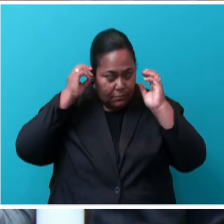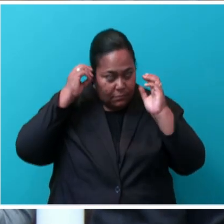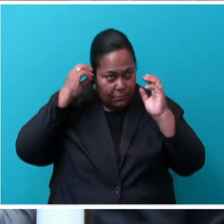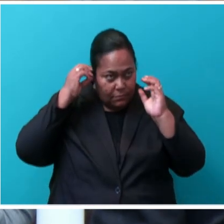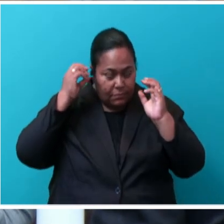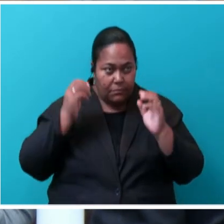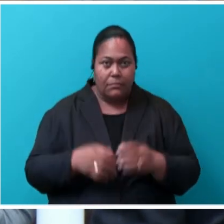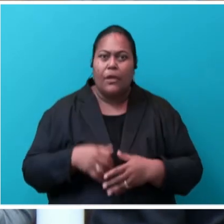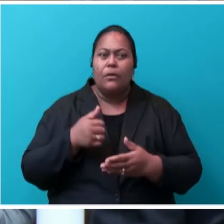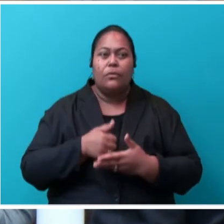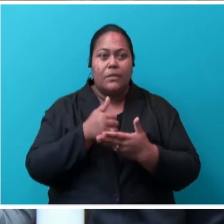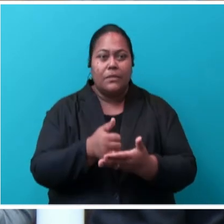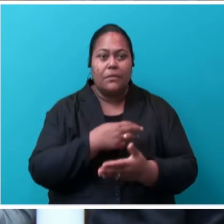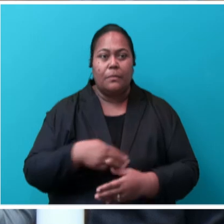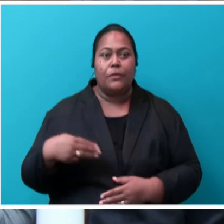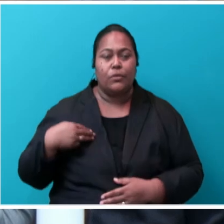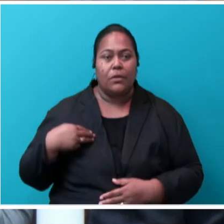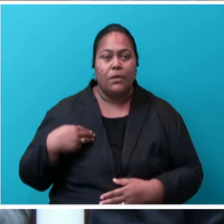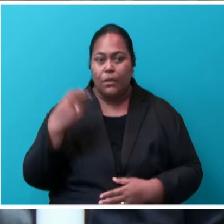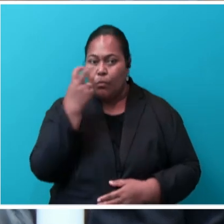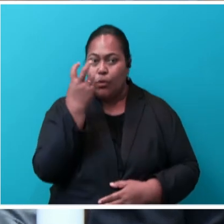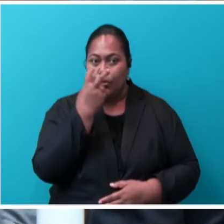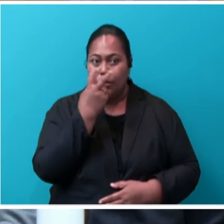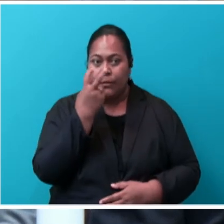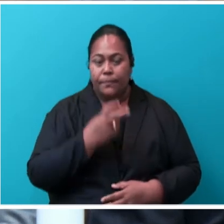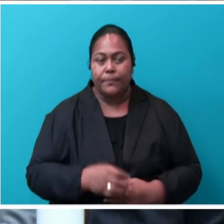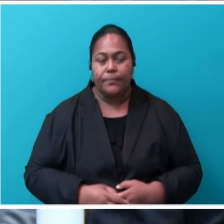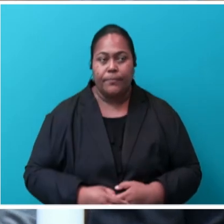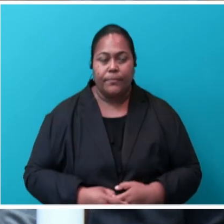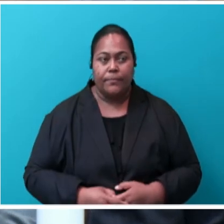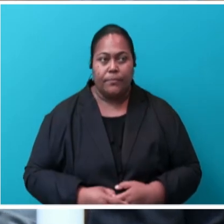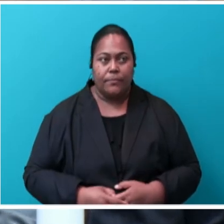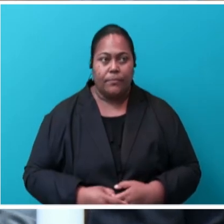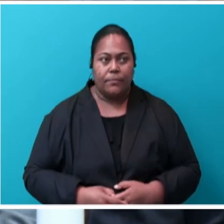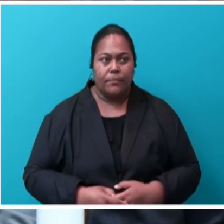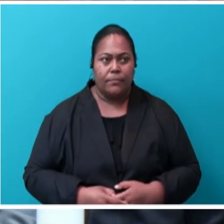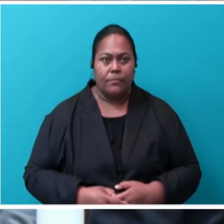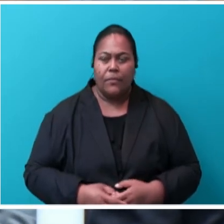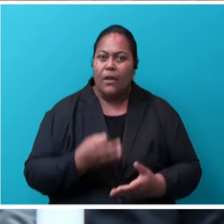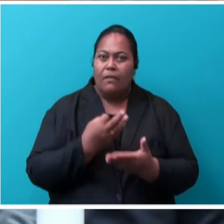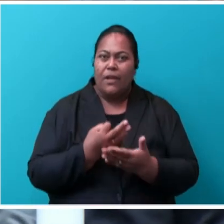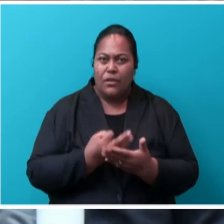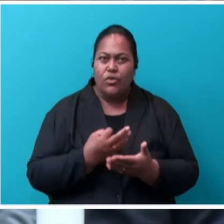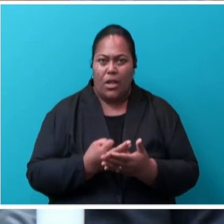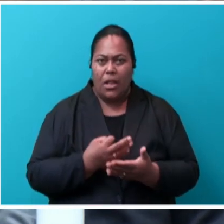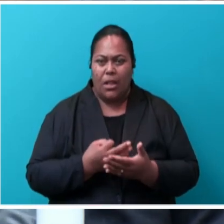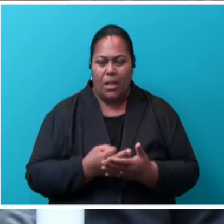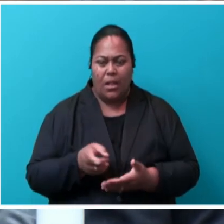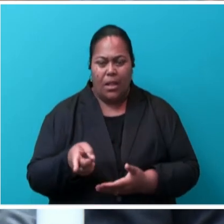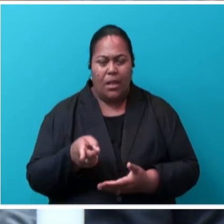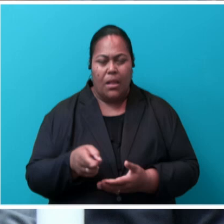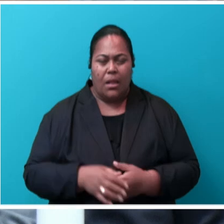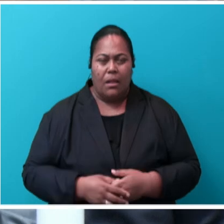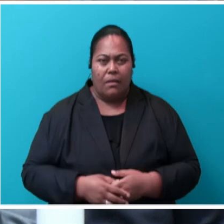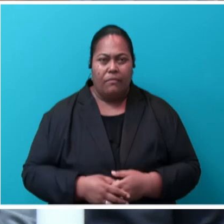to assist the ministry in monitoring the financial affairs of these